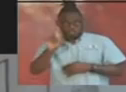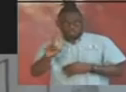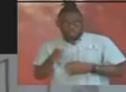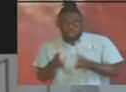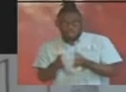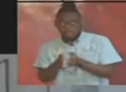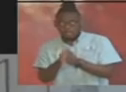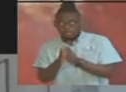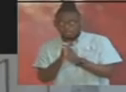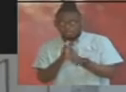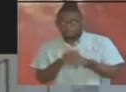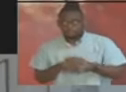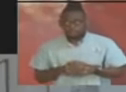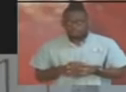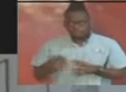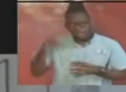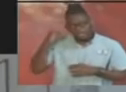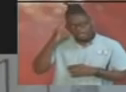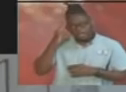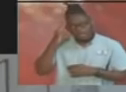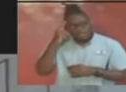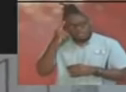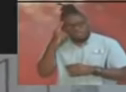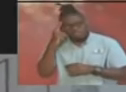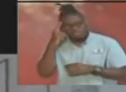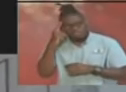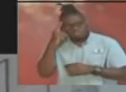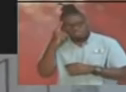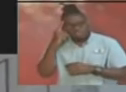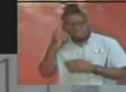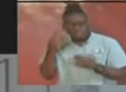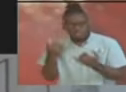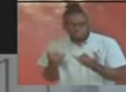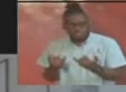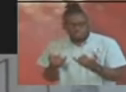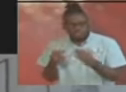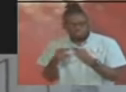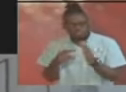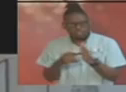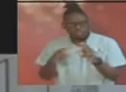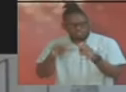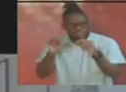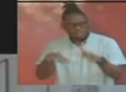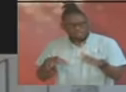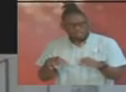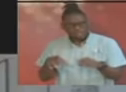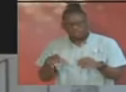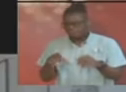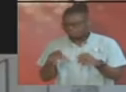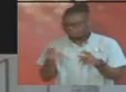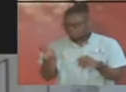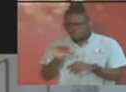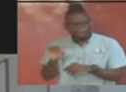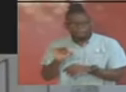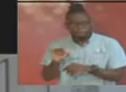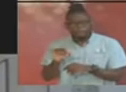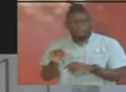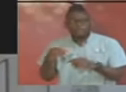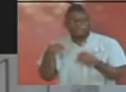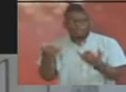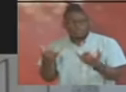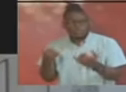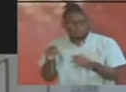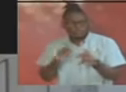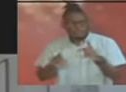I'm wondering, since the testing protocol has remained the same, I'm wondering now that numbers are low and that